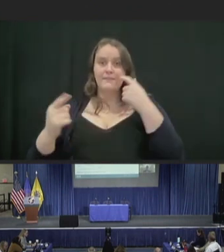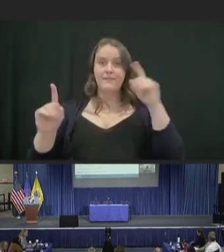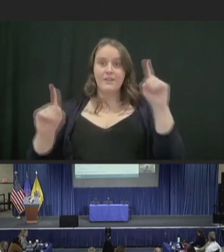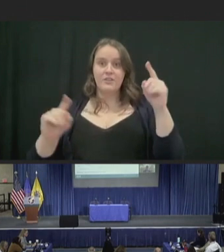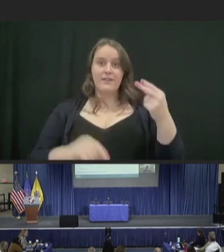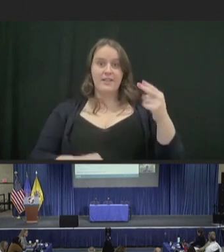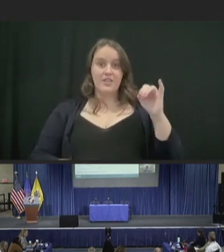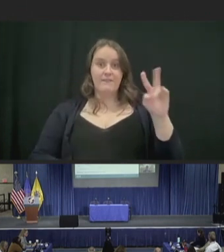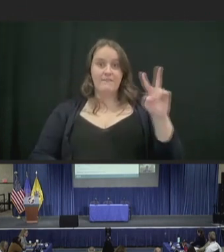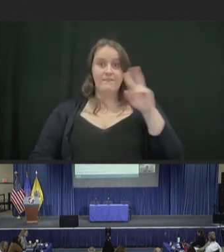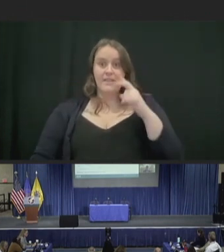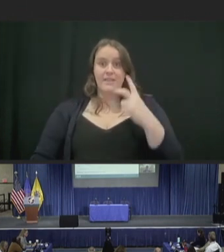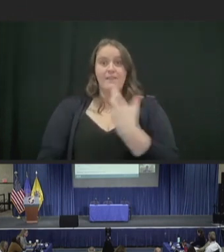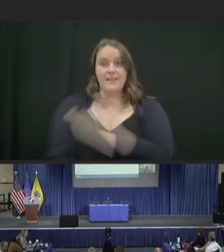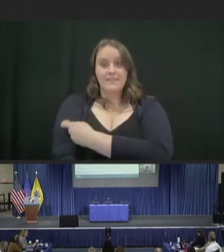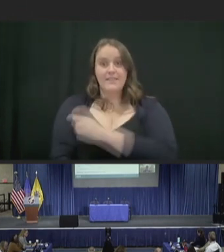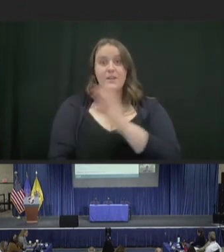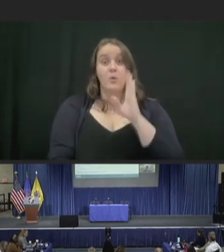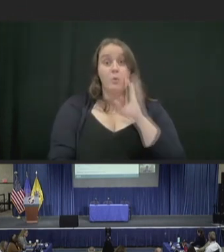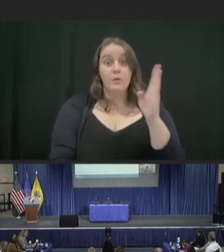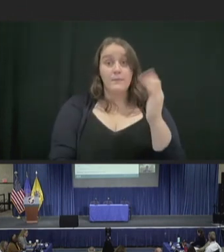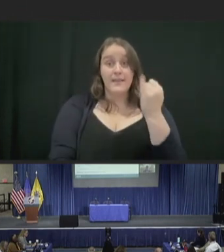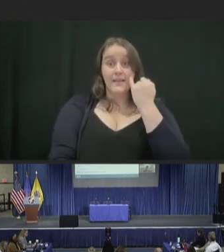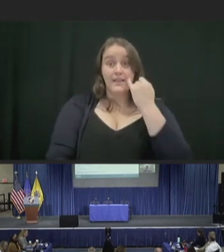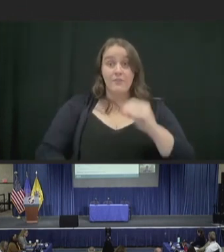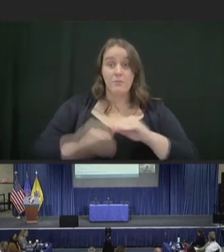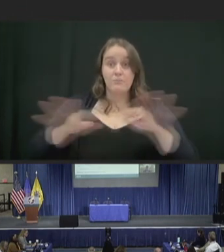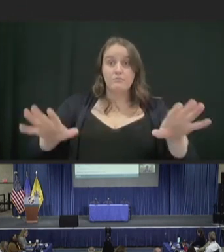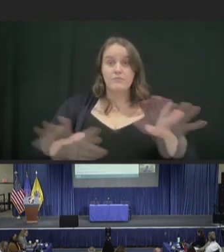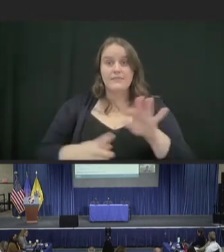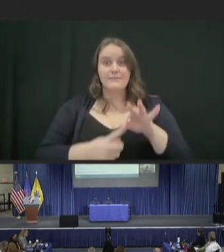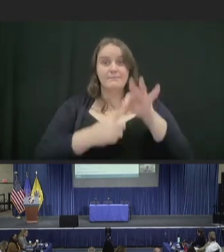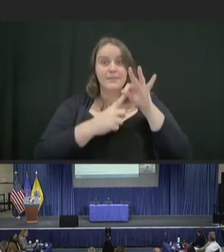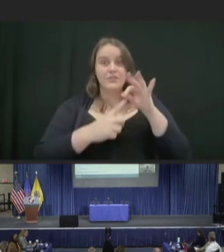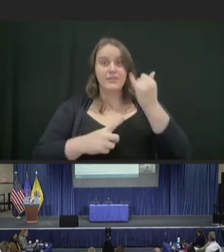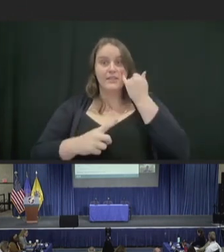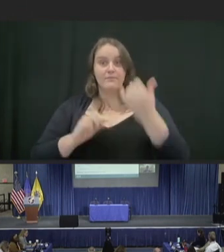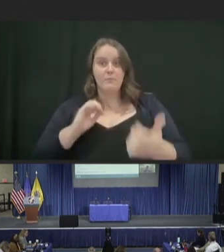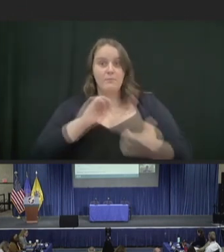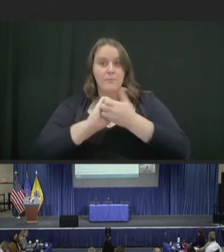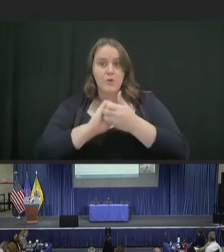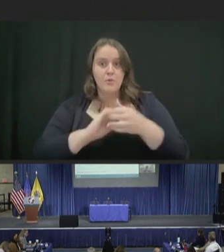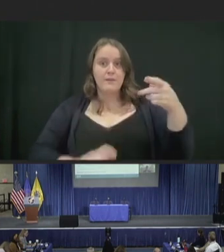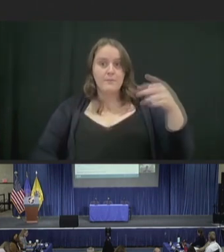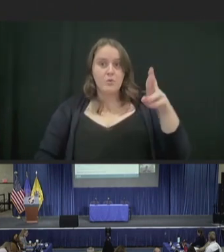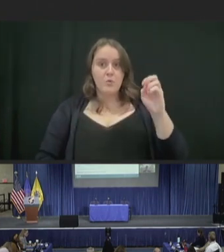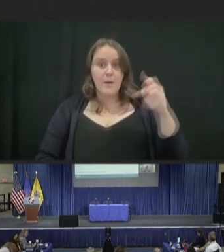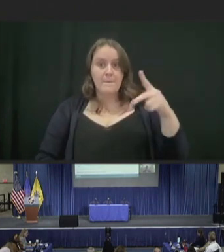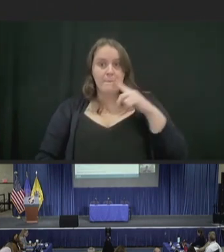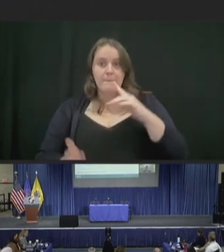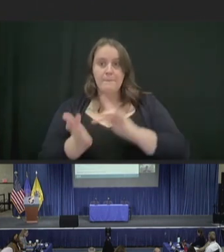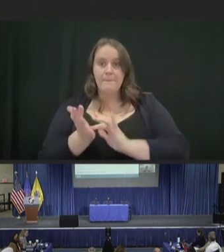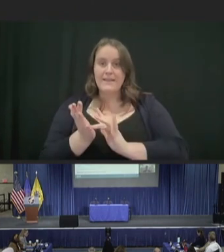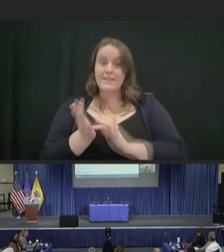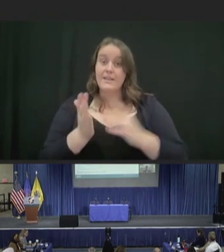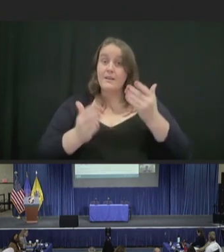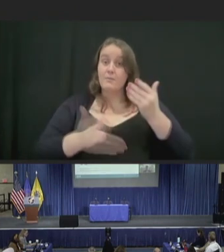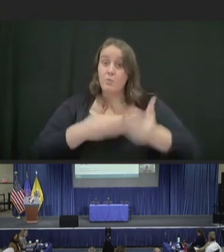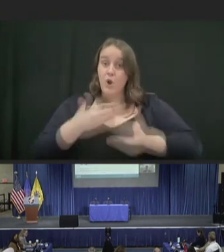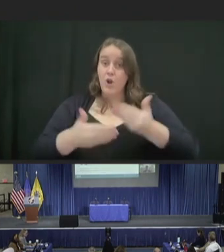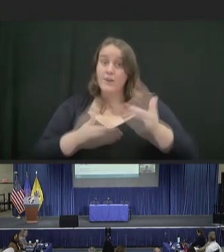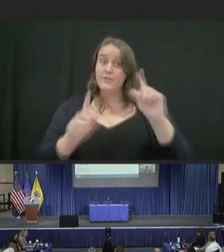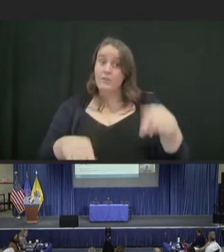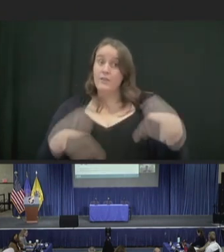would be, and particularly in combination with PrEP. And as you've heard, progress over the past year has